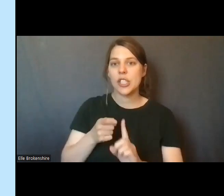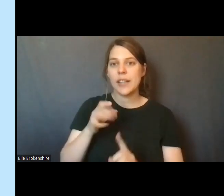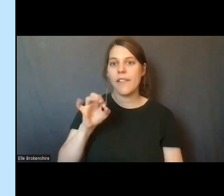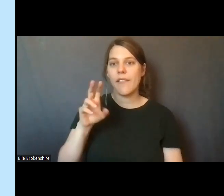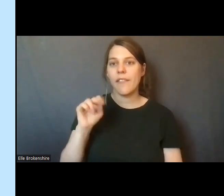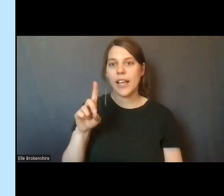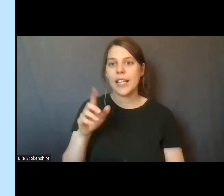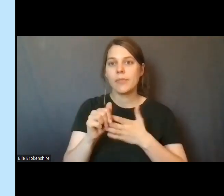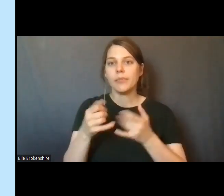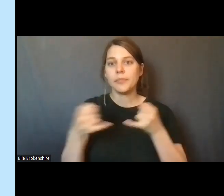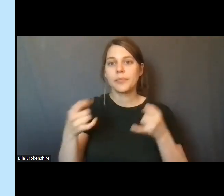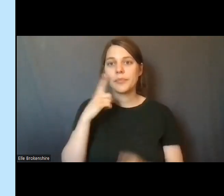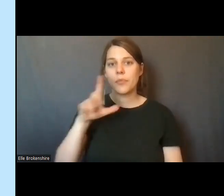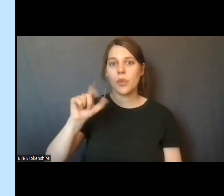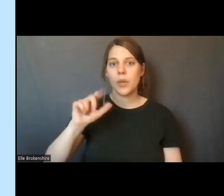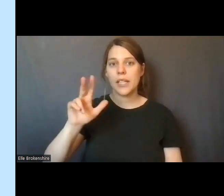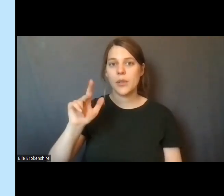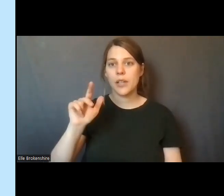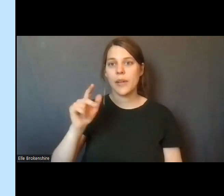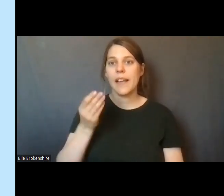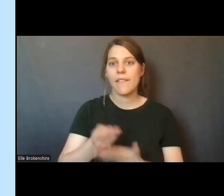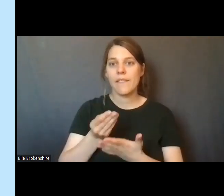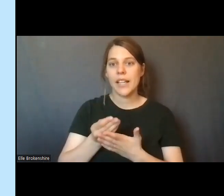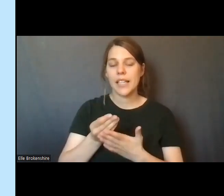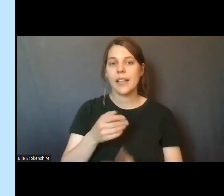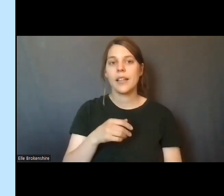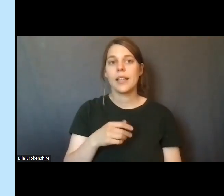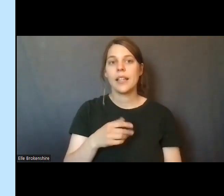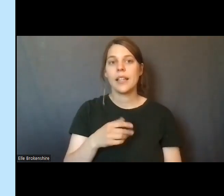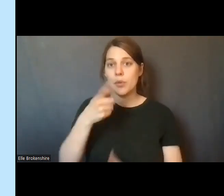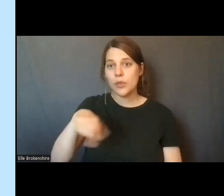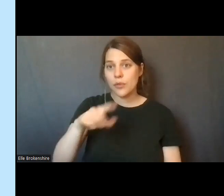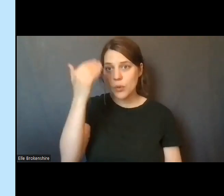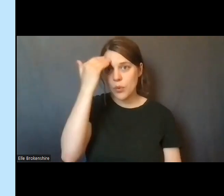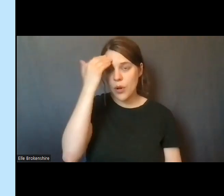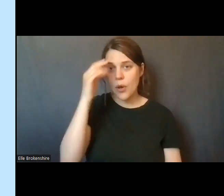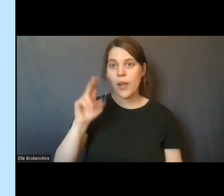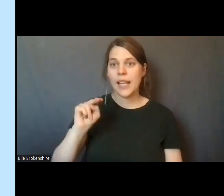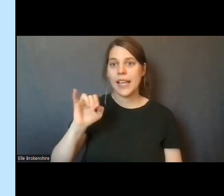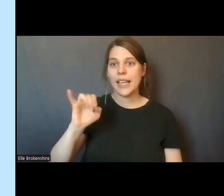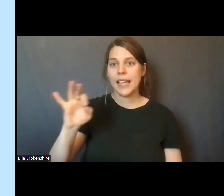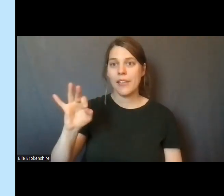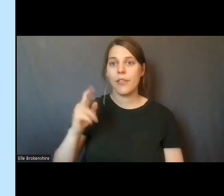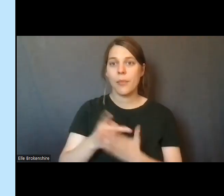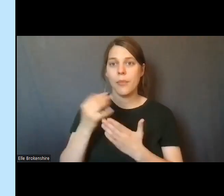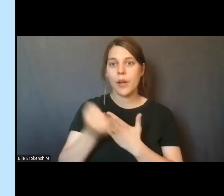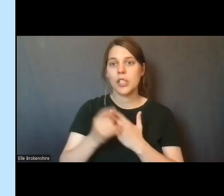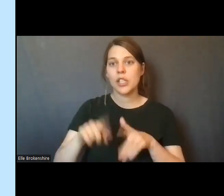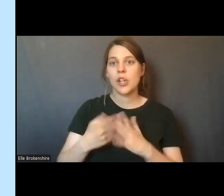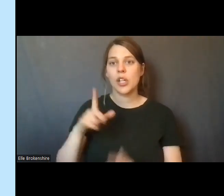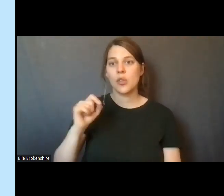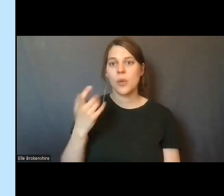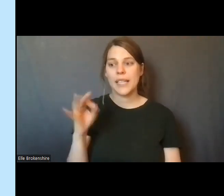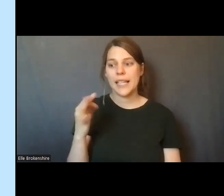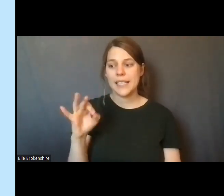the 2023 funding round. As most of you know, the NIF project started in